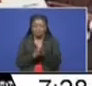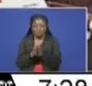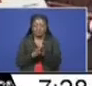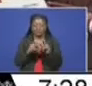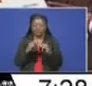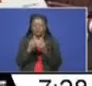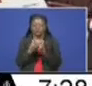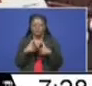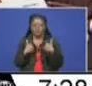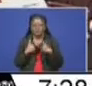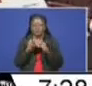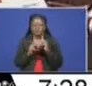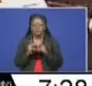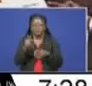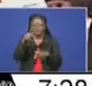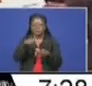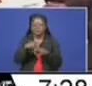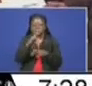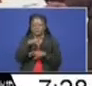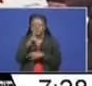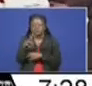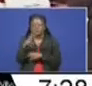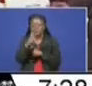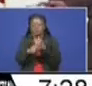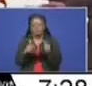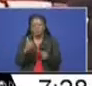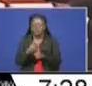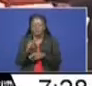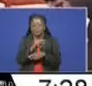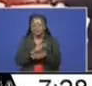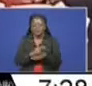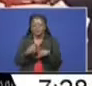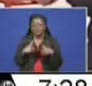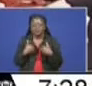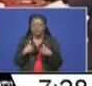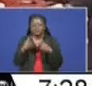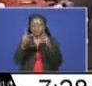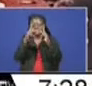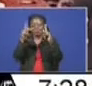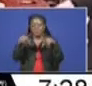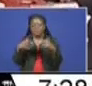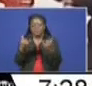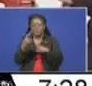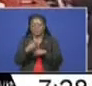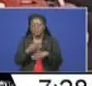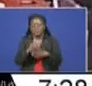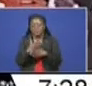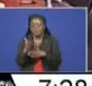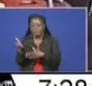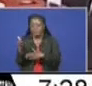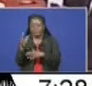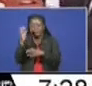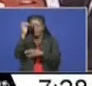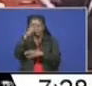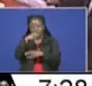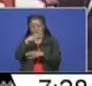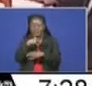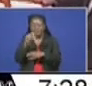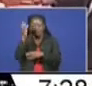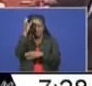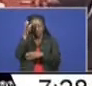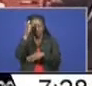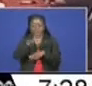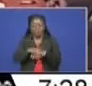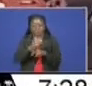participated in the 22nd annual National Youth Parliament today, sharing their views and concerns on climate change and social